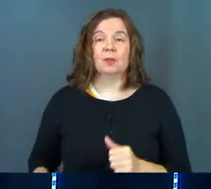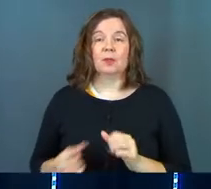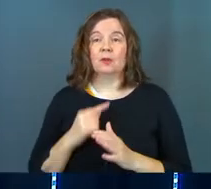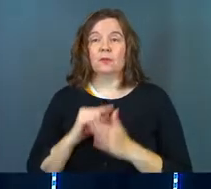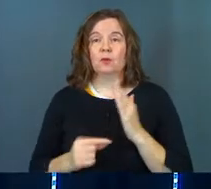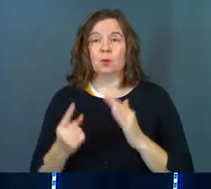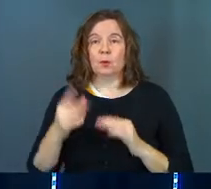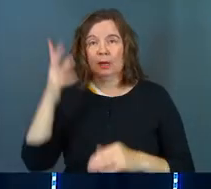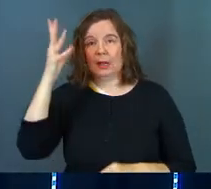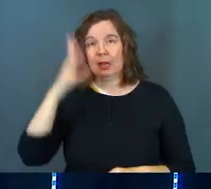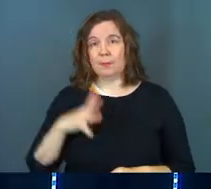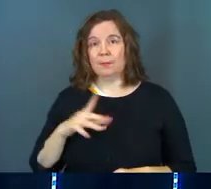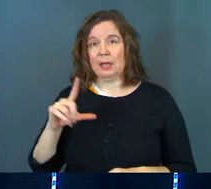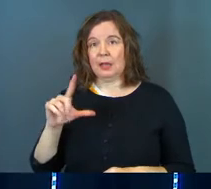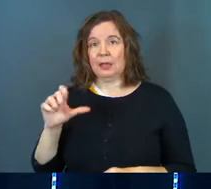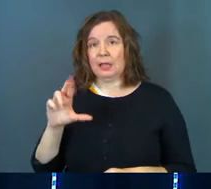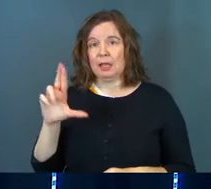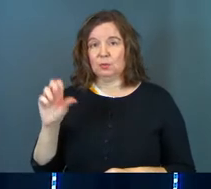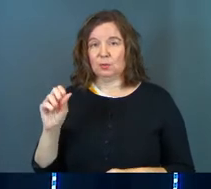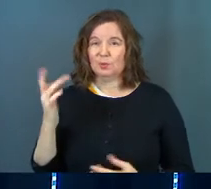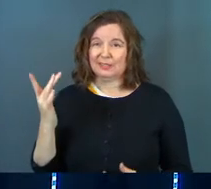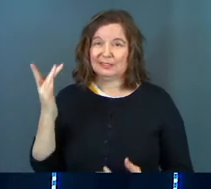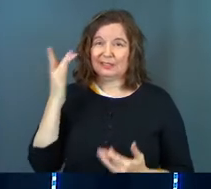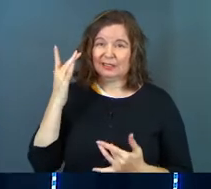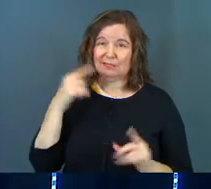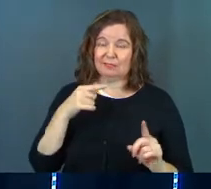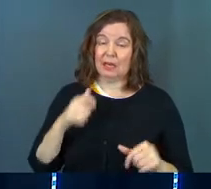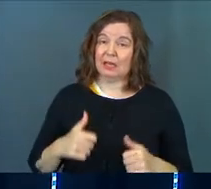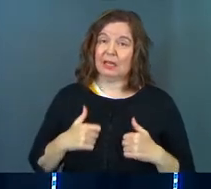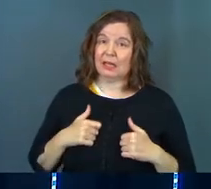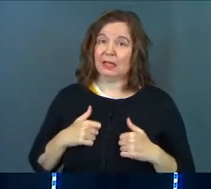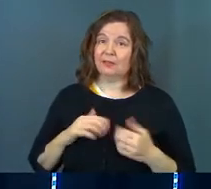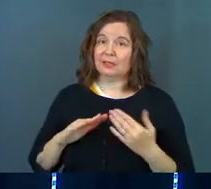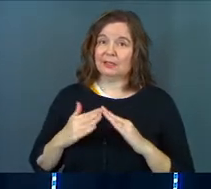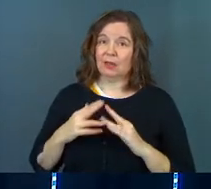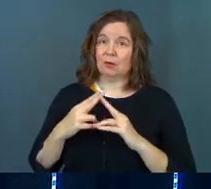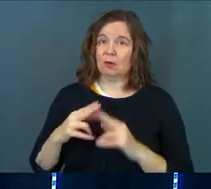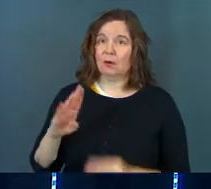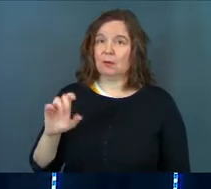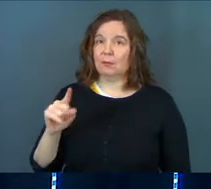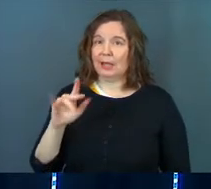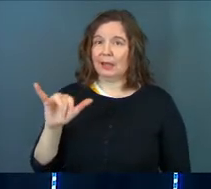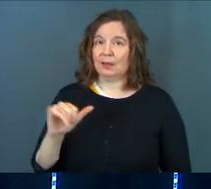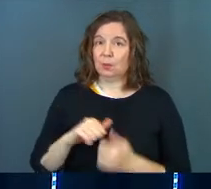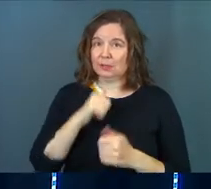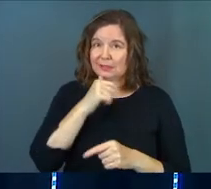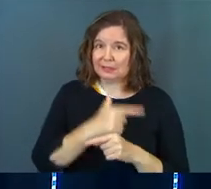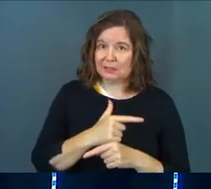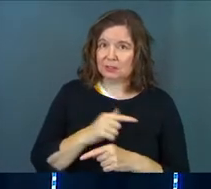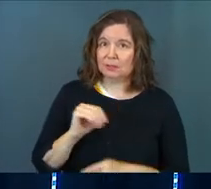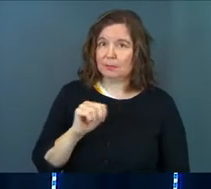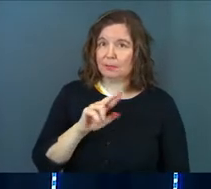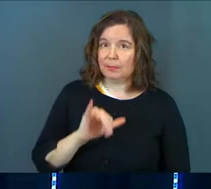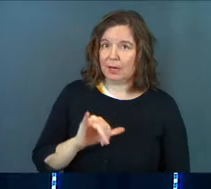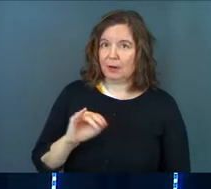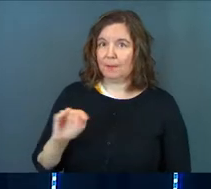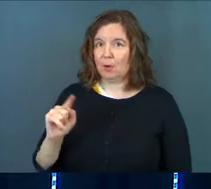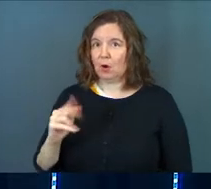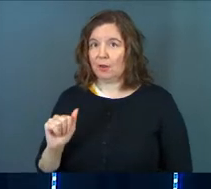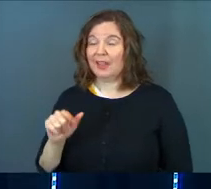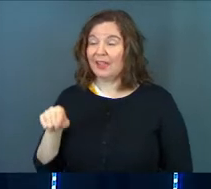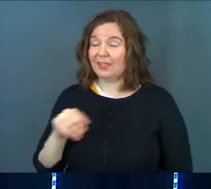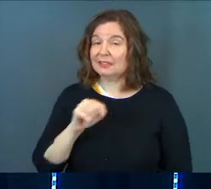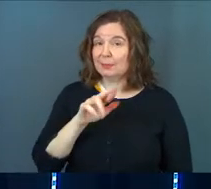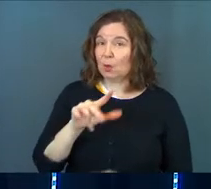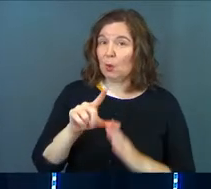Verse 1, a man named Lazarus was sick. And he lived in Bethany with his sisters, Mary and Martha. And this